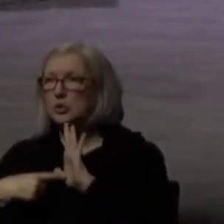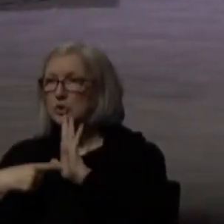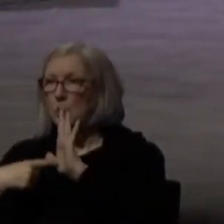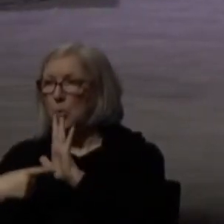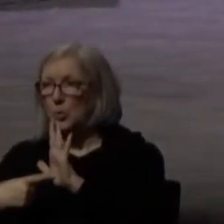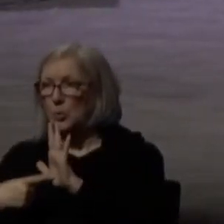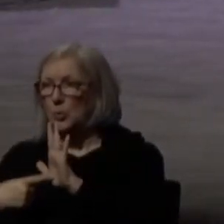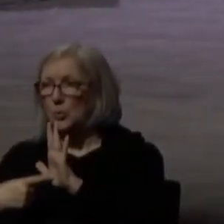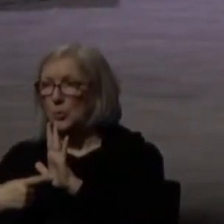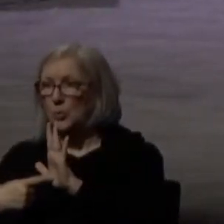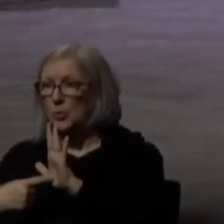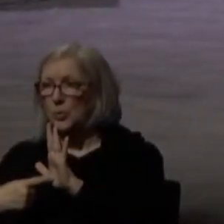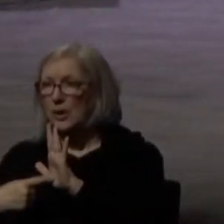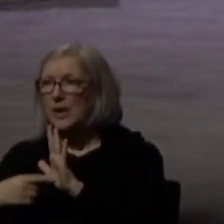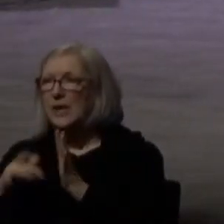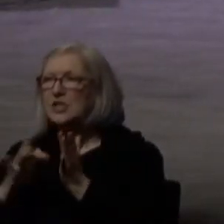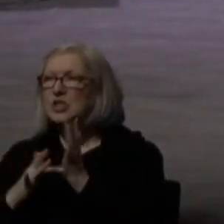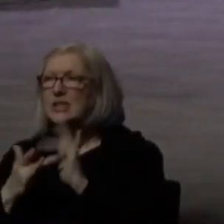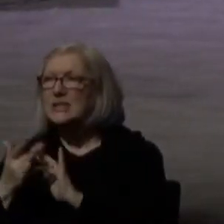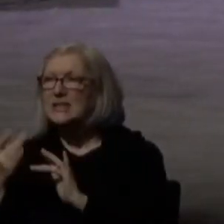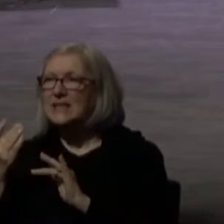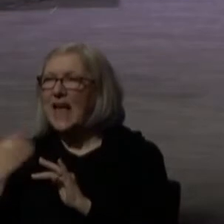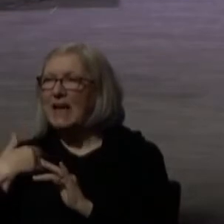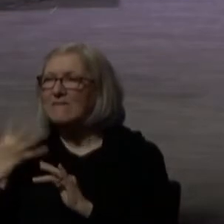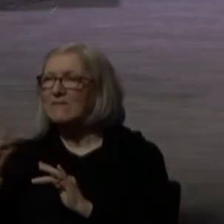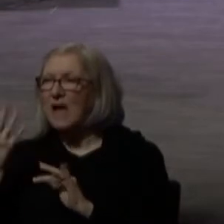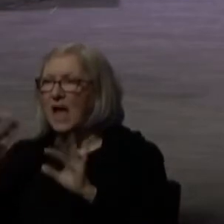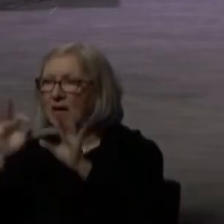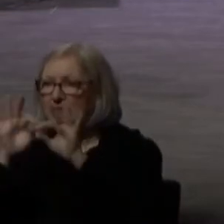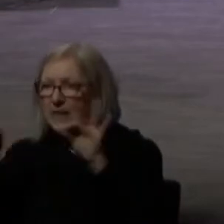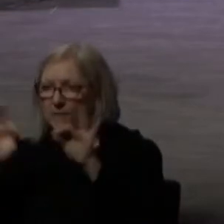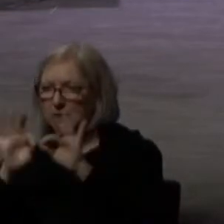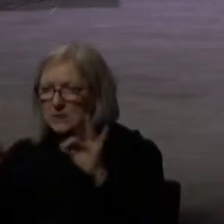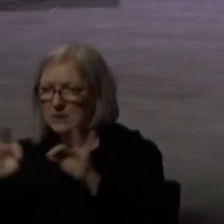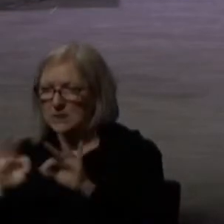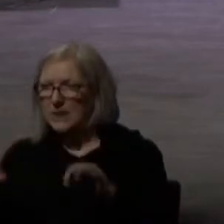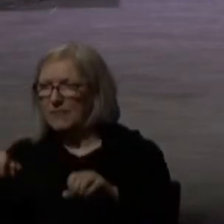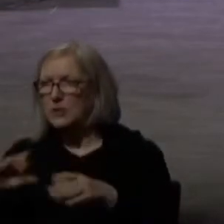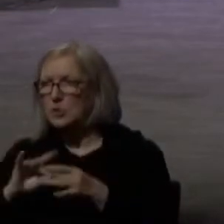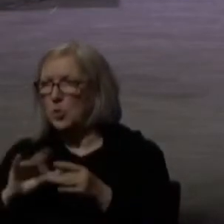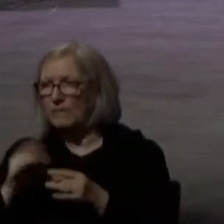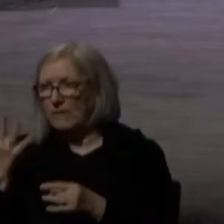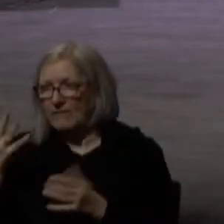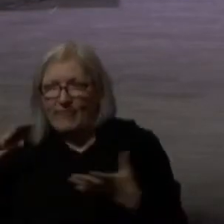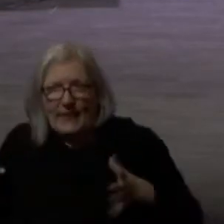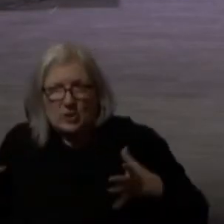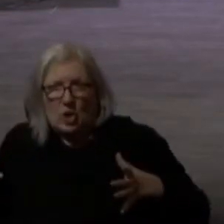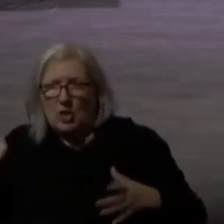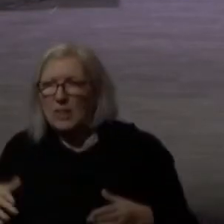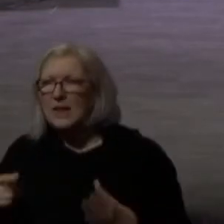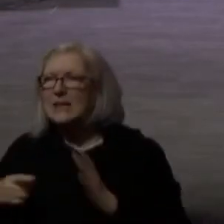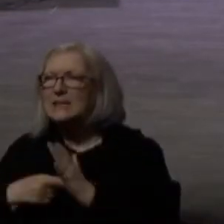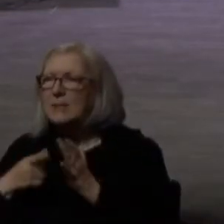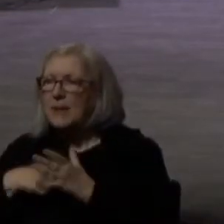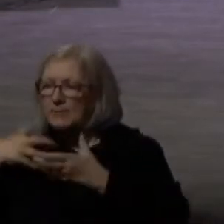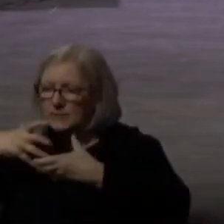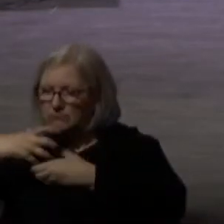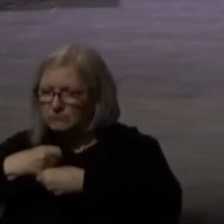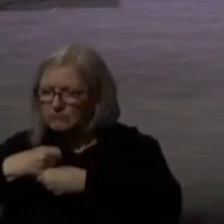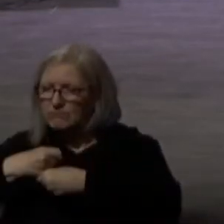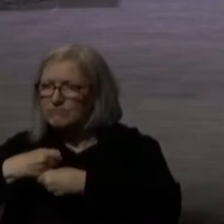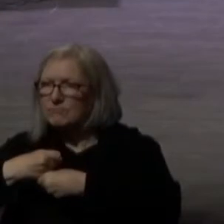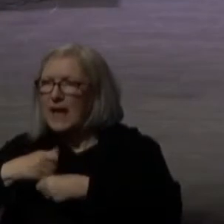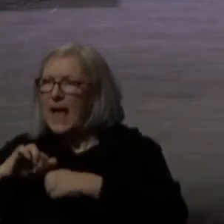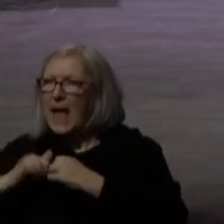Jesus only says five statements in this whole story. Sometimes it's the concise manner in which they